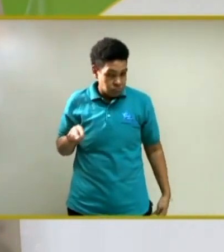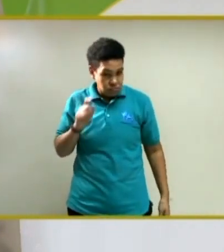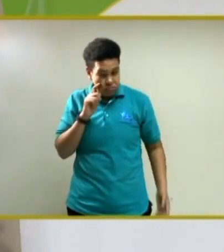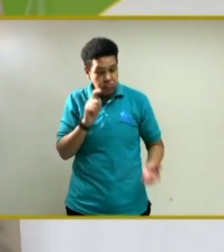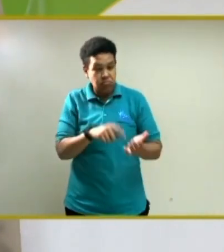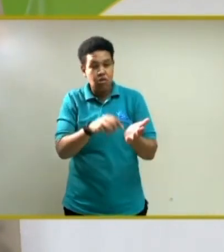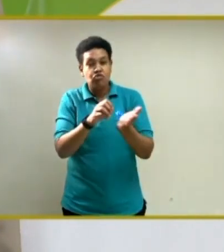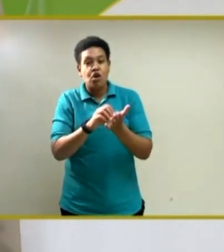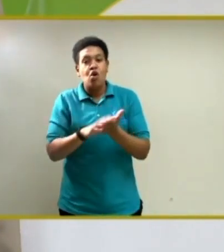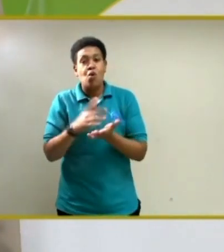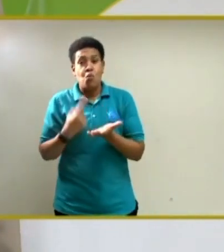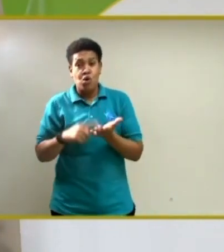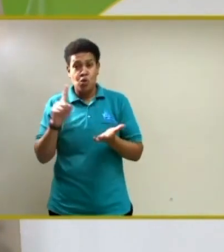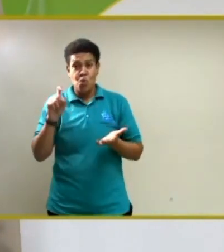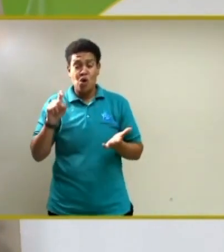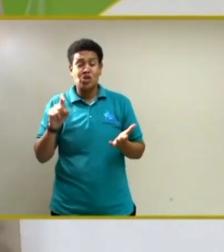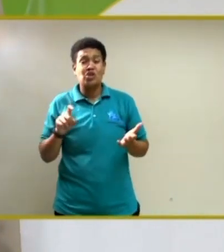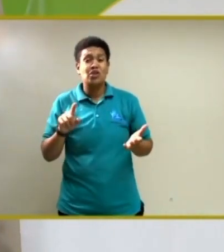recorded